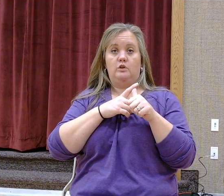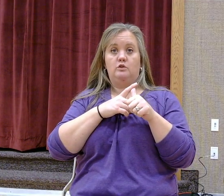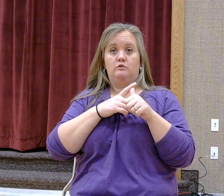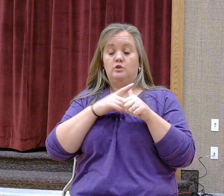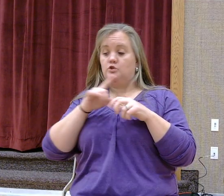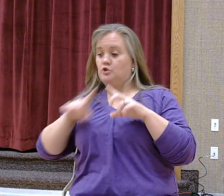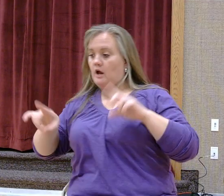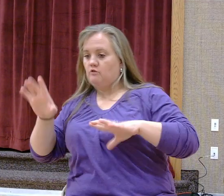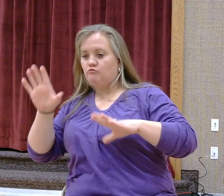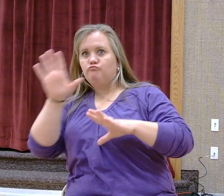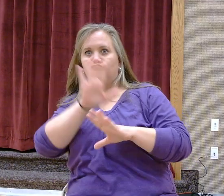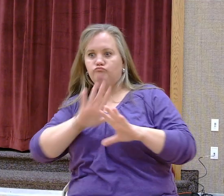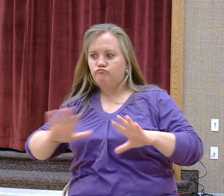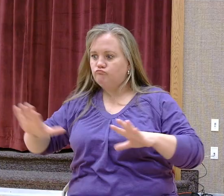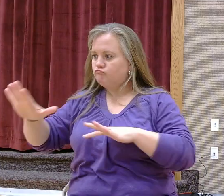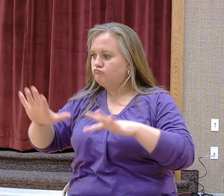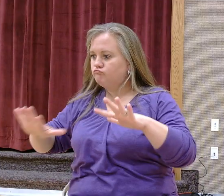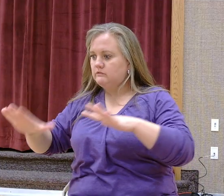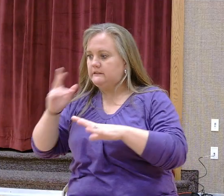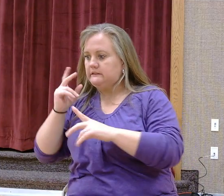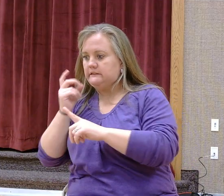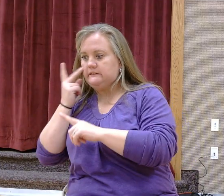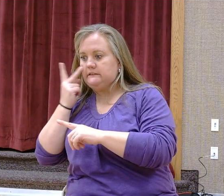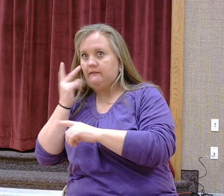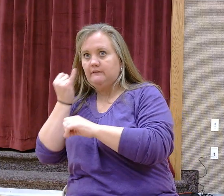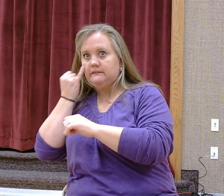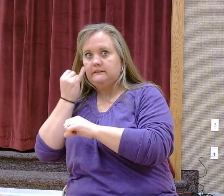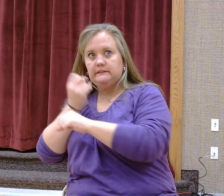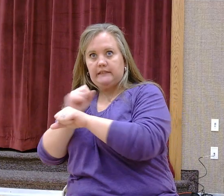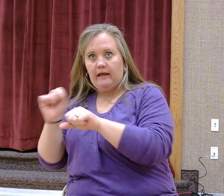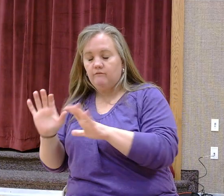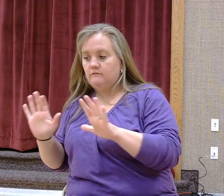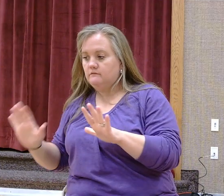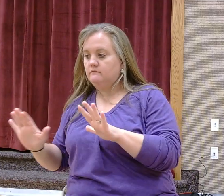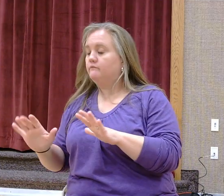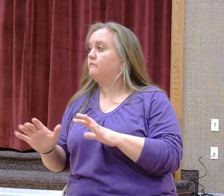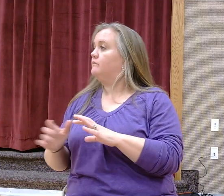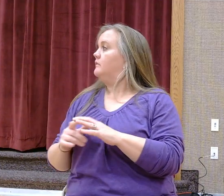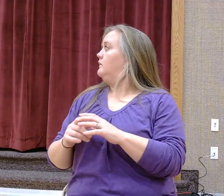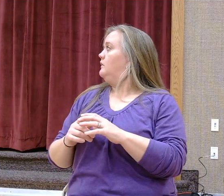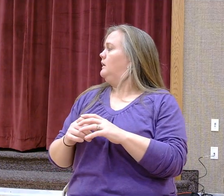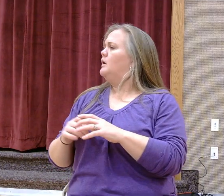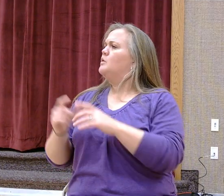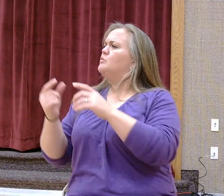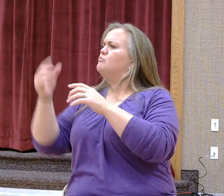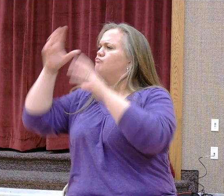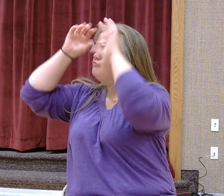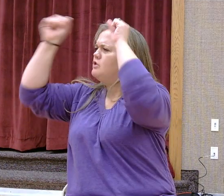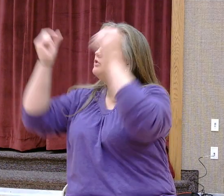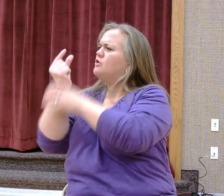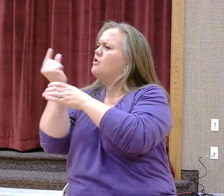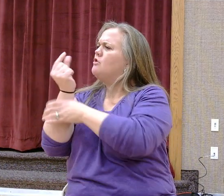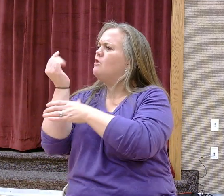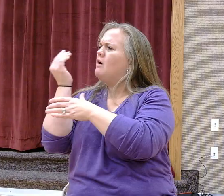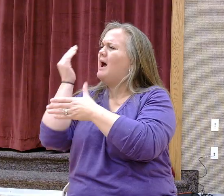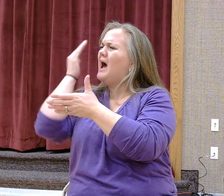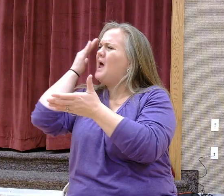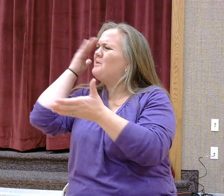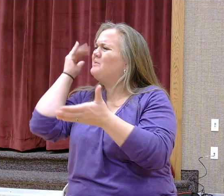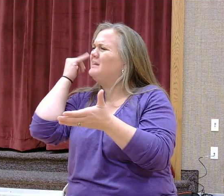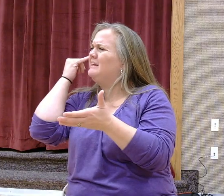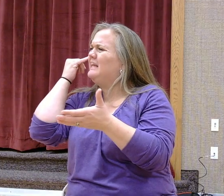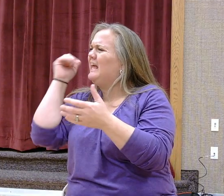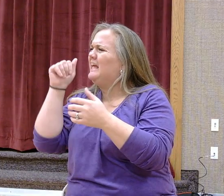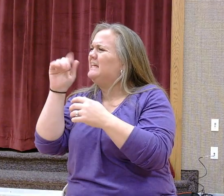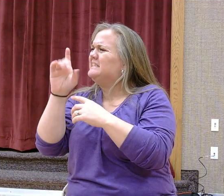check for safety. The number one thing to do, and President Garano, I don't think there's AEDs in the